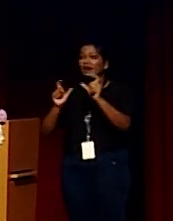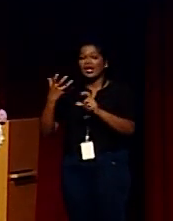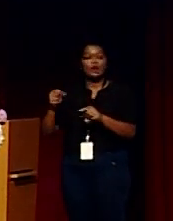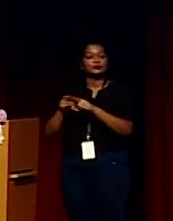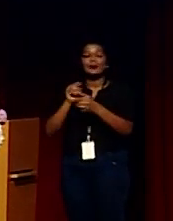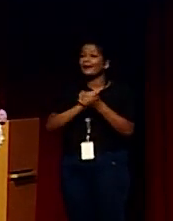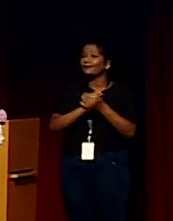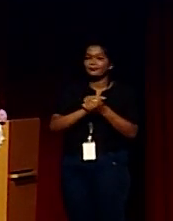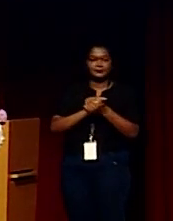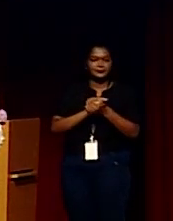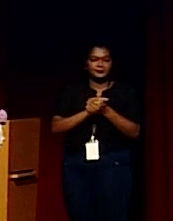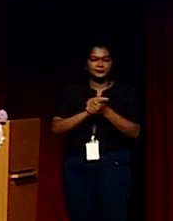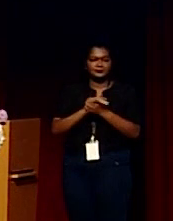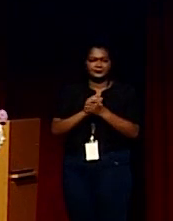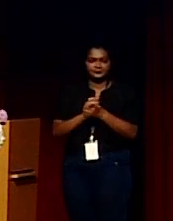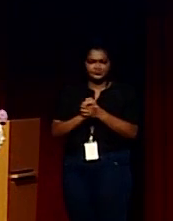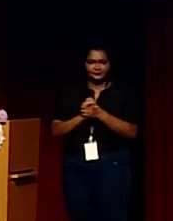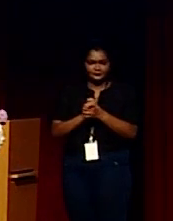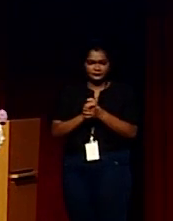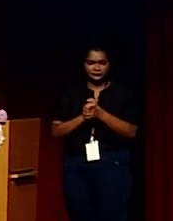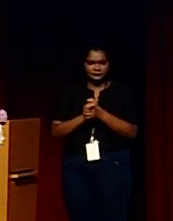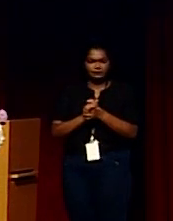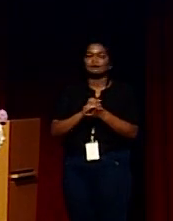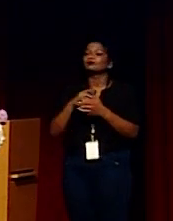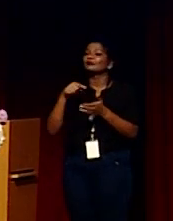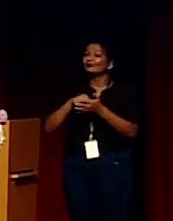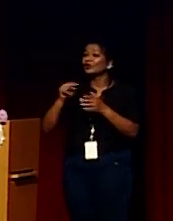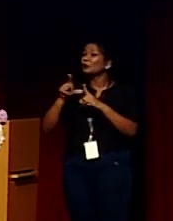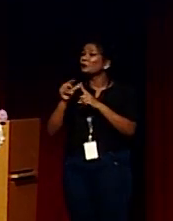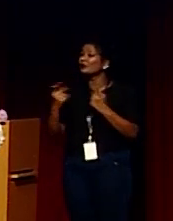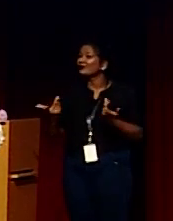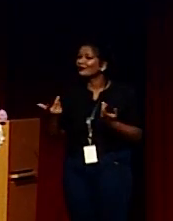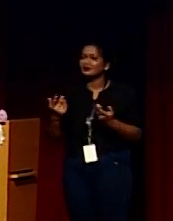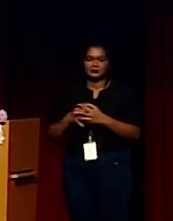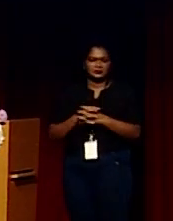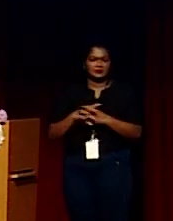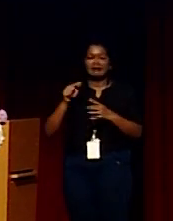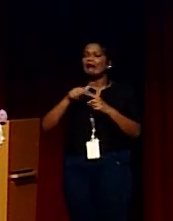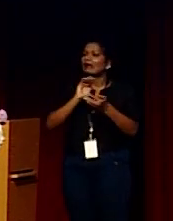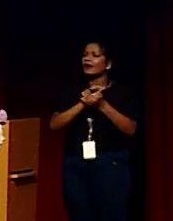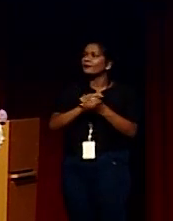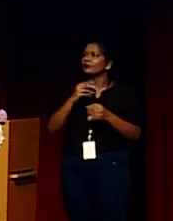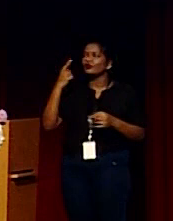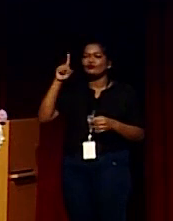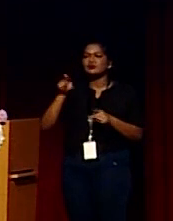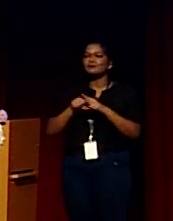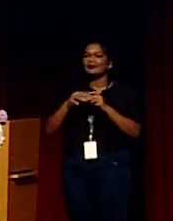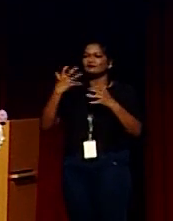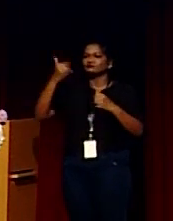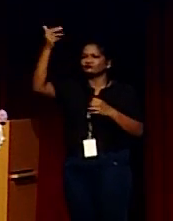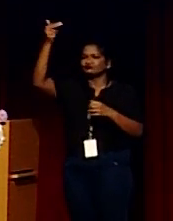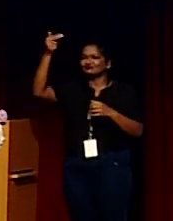also, let me put this, and then what it does is it gives it an